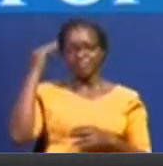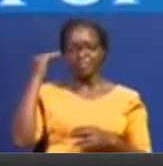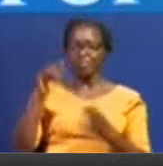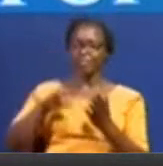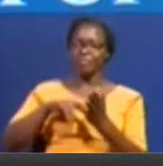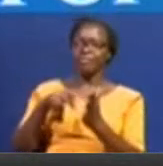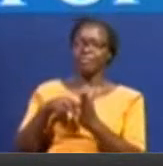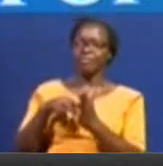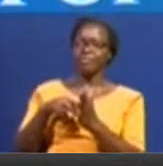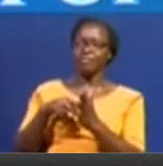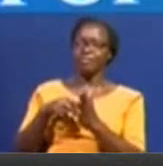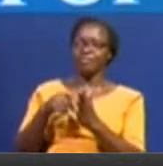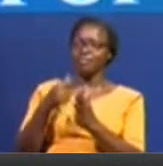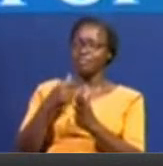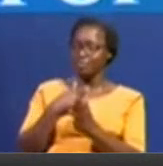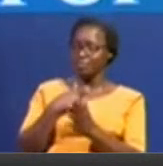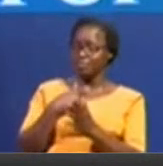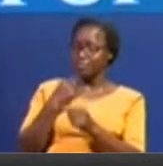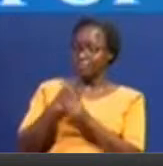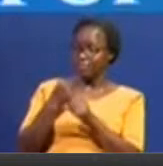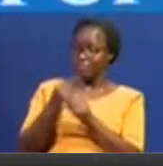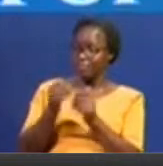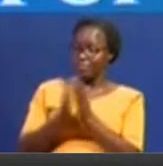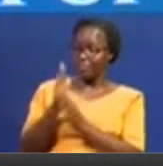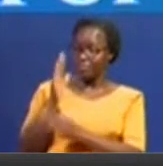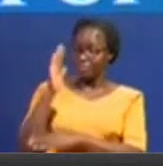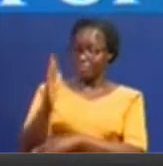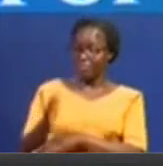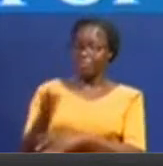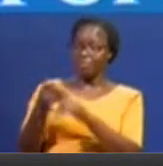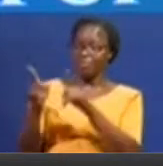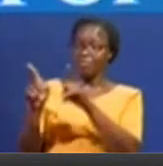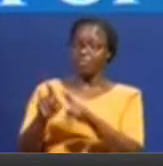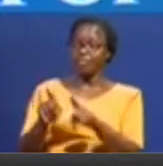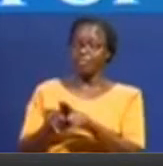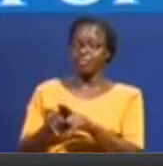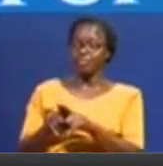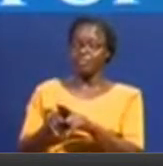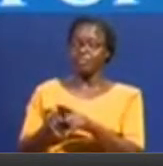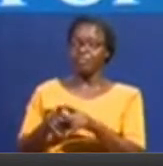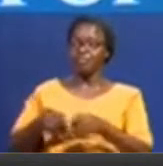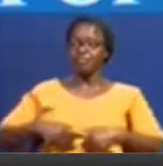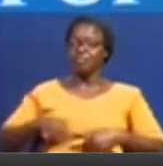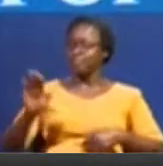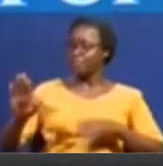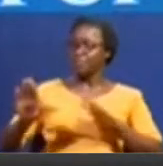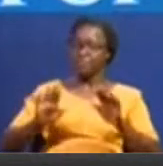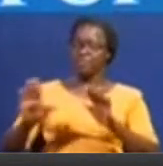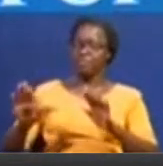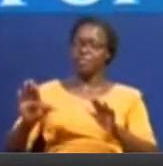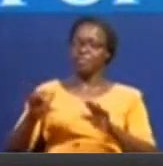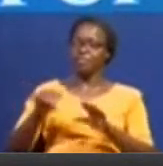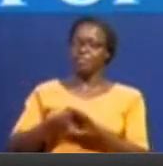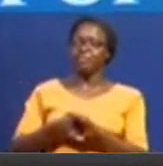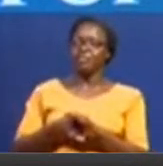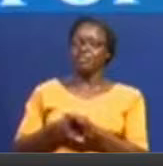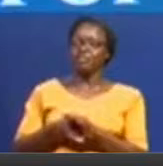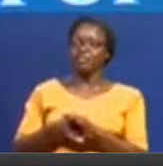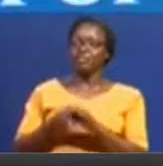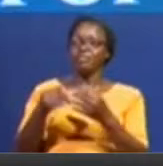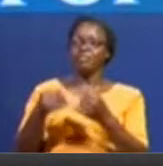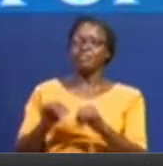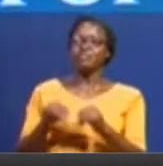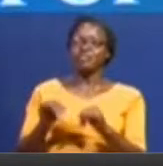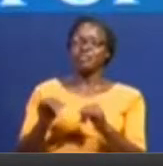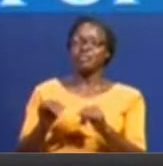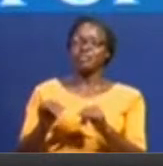the projects were the ones I had dealings with, but also I had to deal with their juniors in terms of the